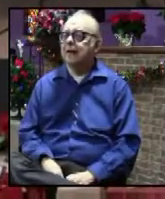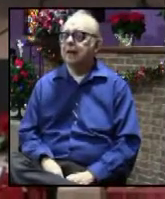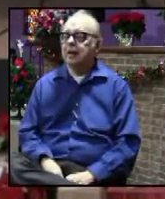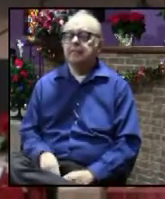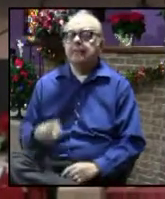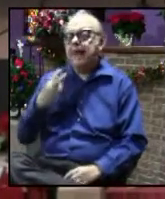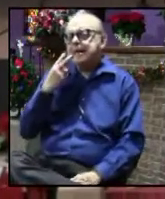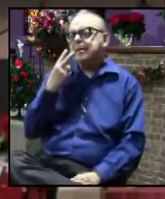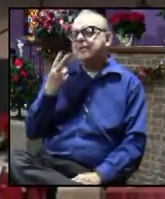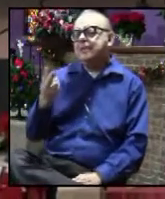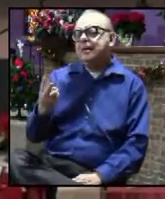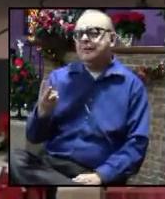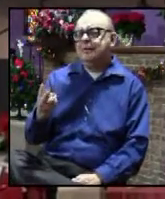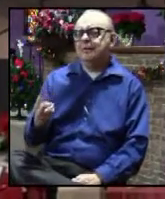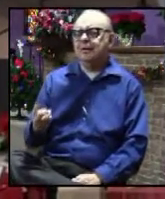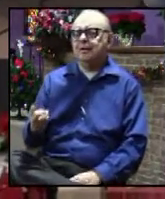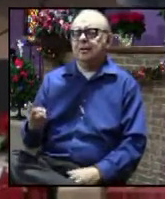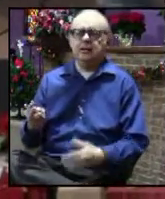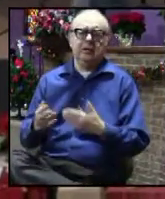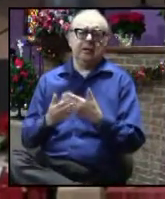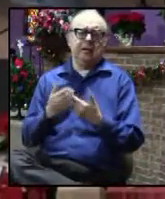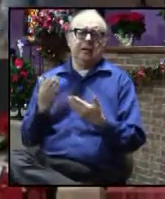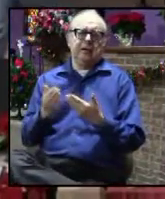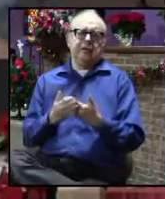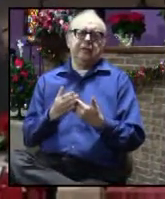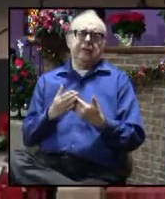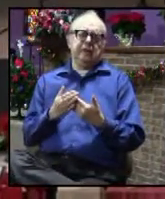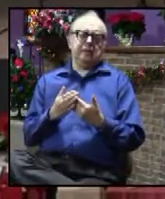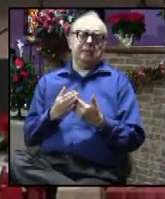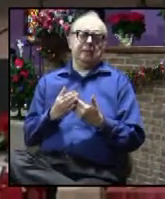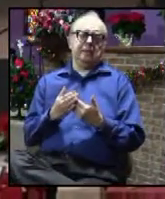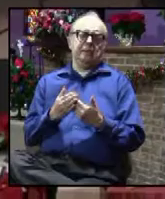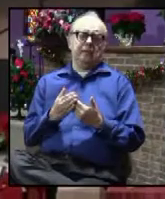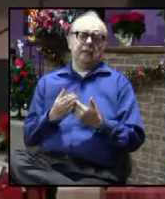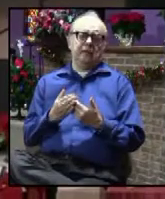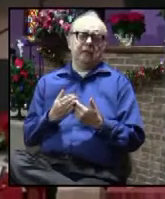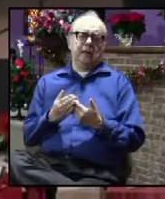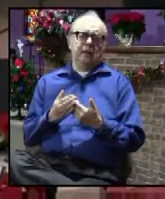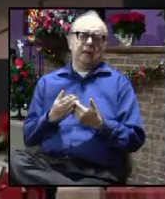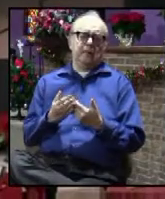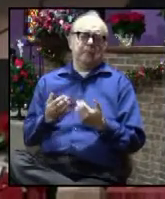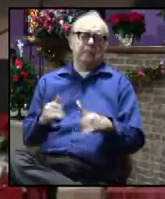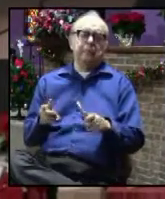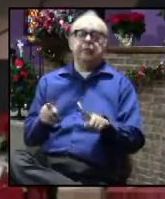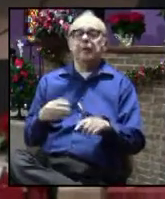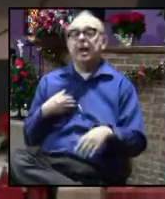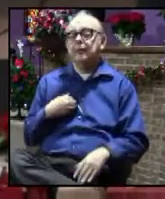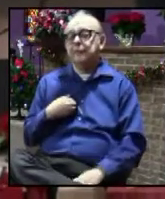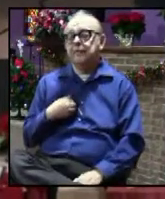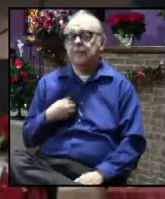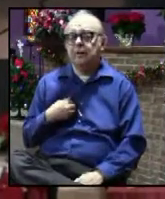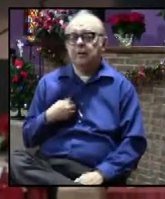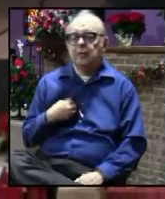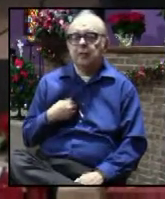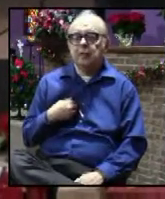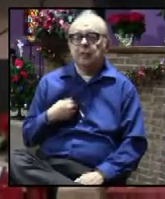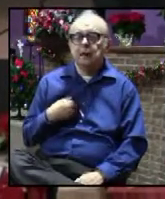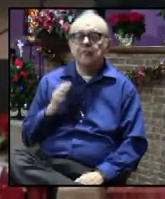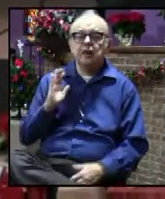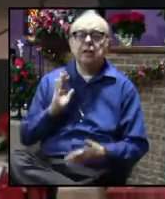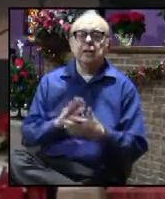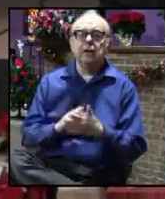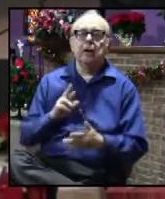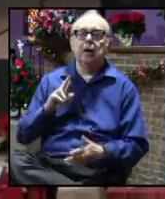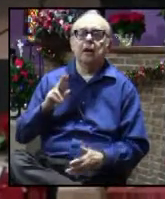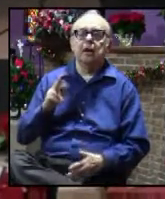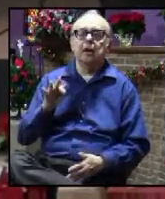You see, it's easy to play when you've got a little rhythm